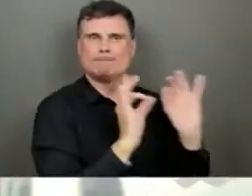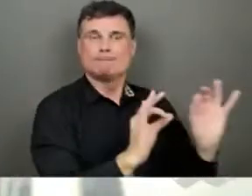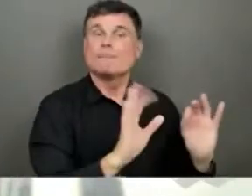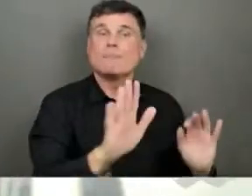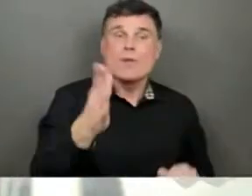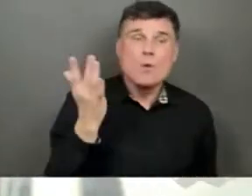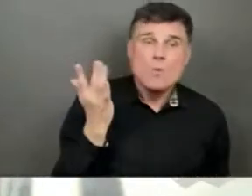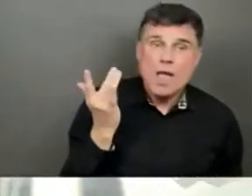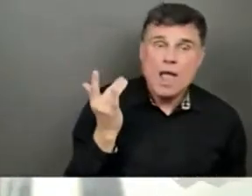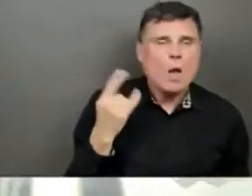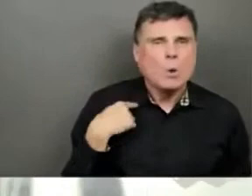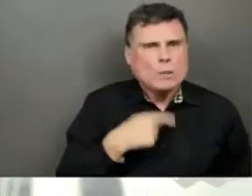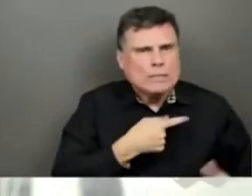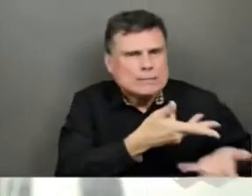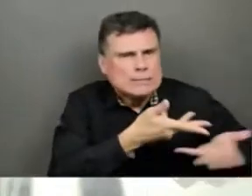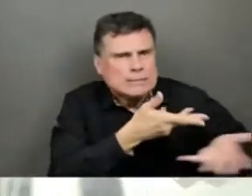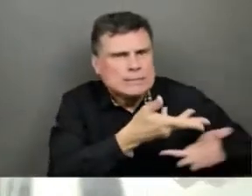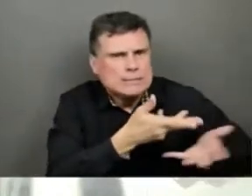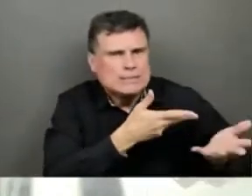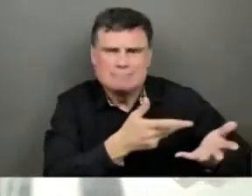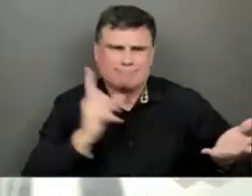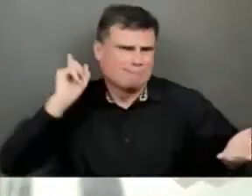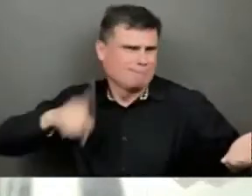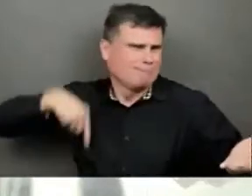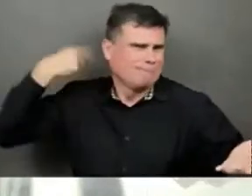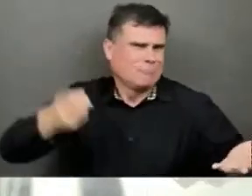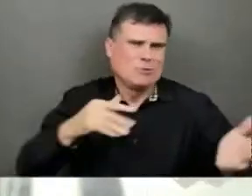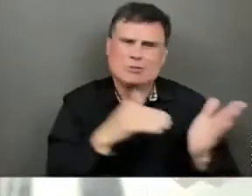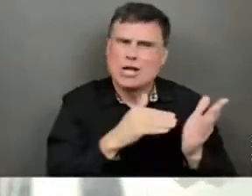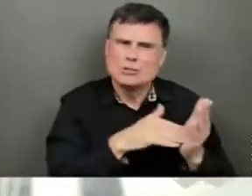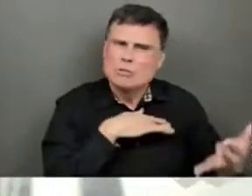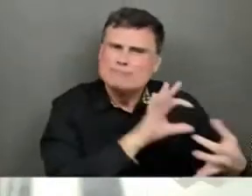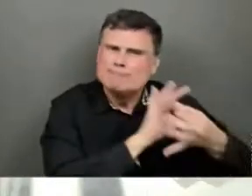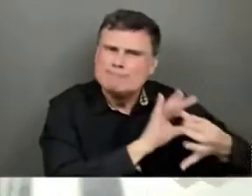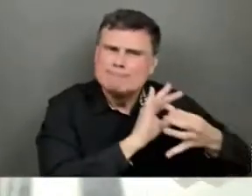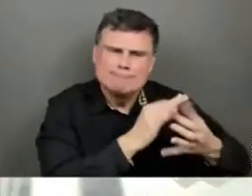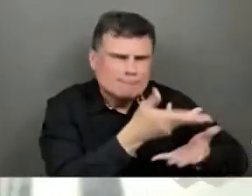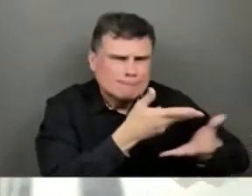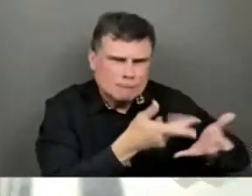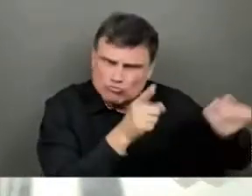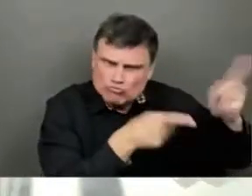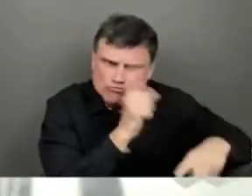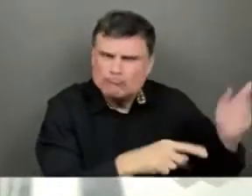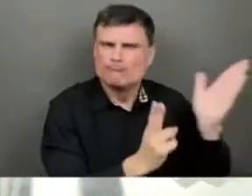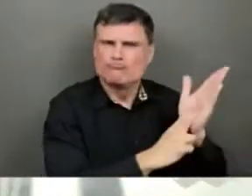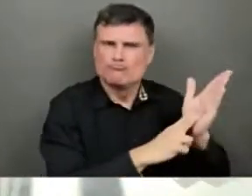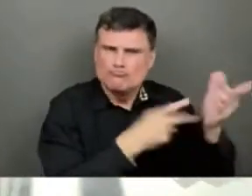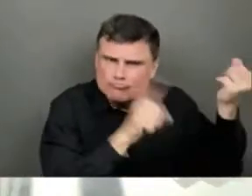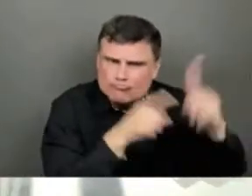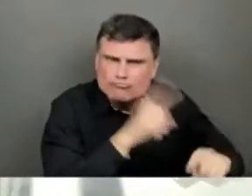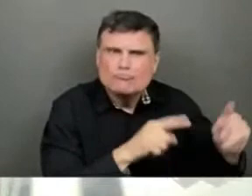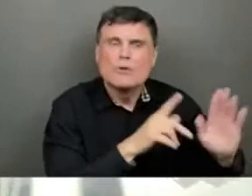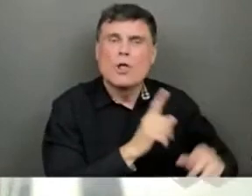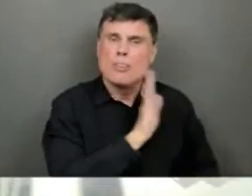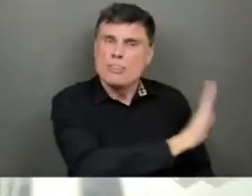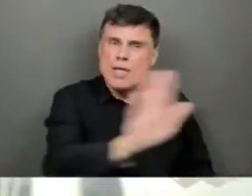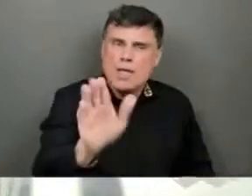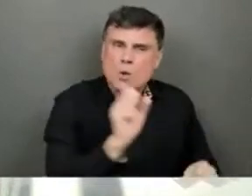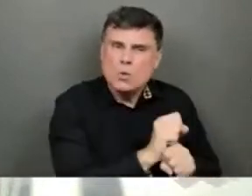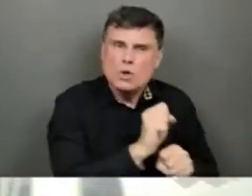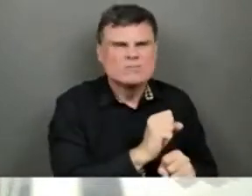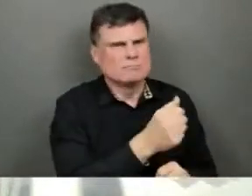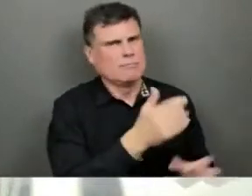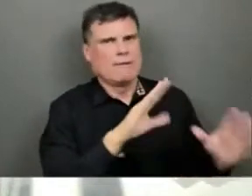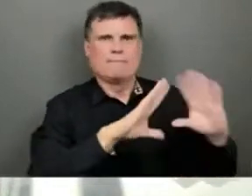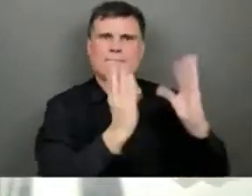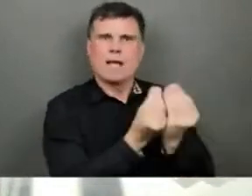on it together. And this was a joint initiative that we worked on together that recognizes the work that family doctors do in the community, reflects